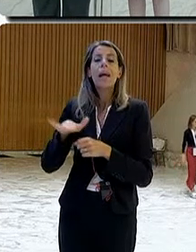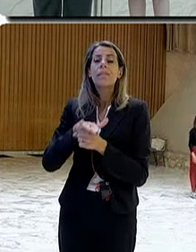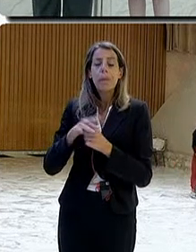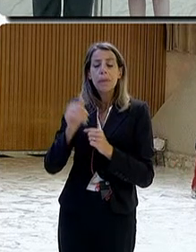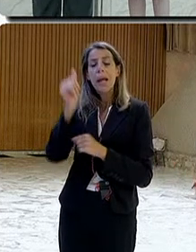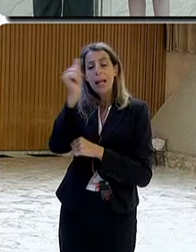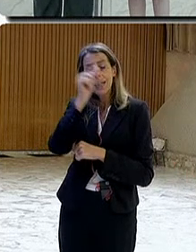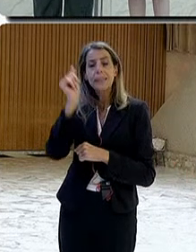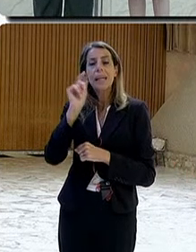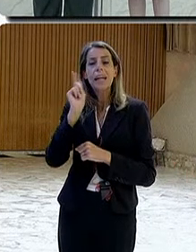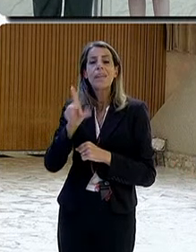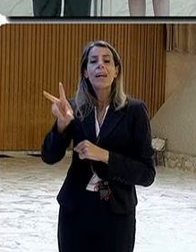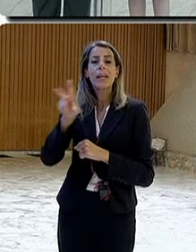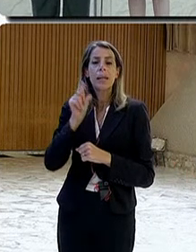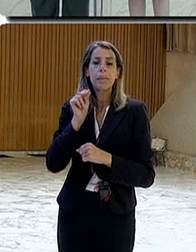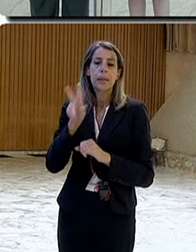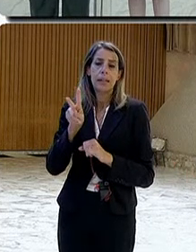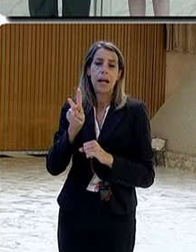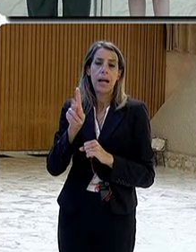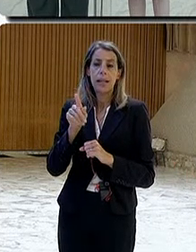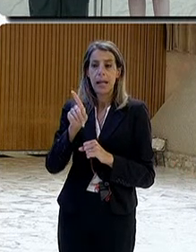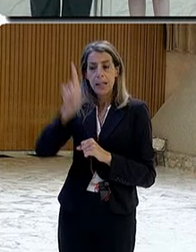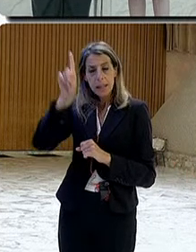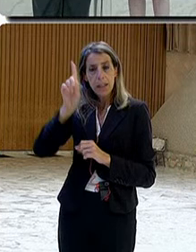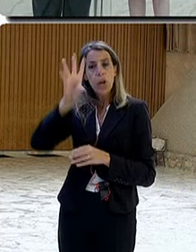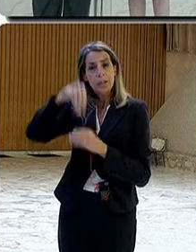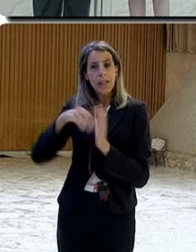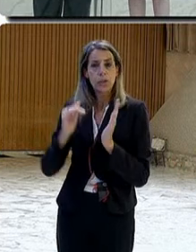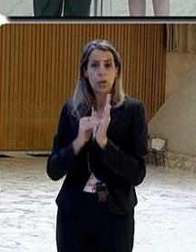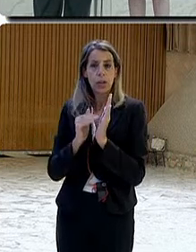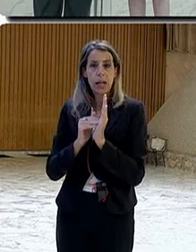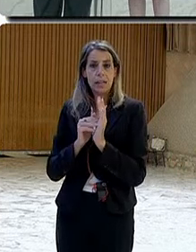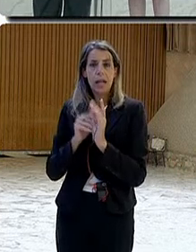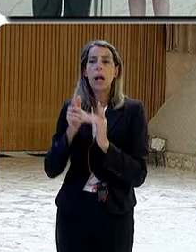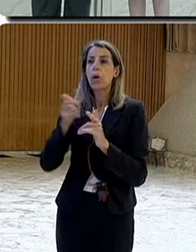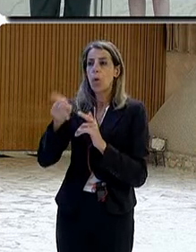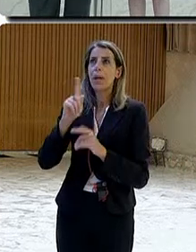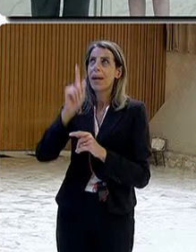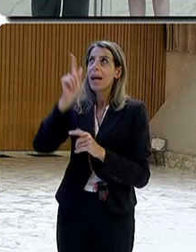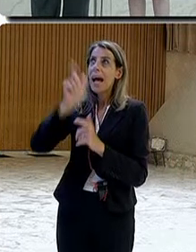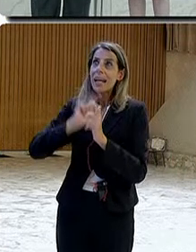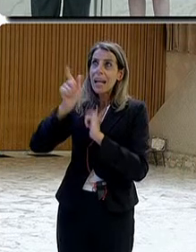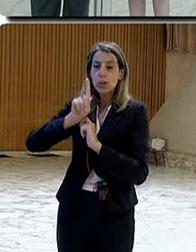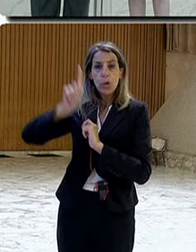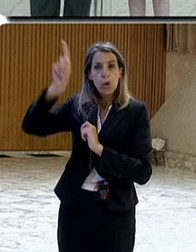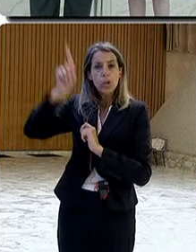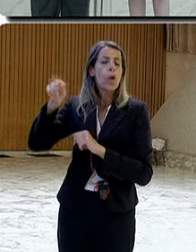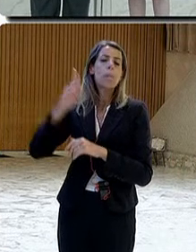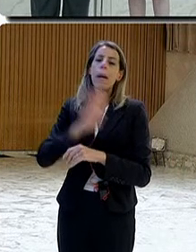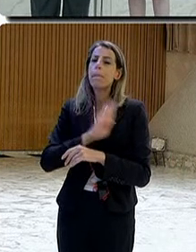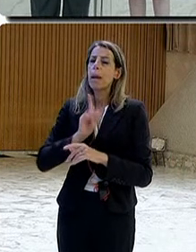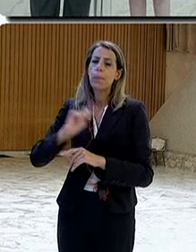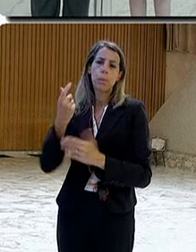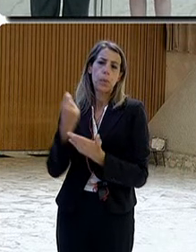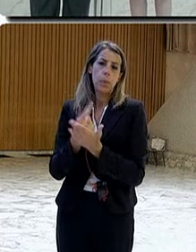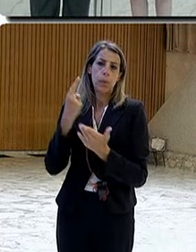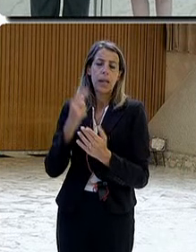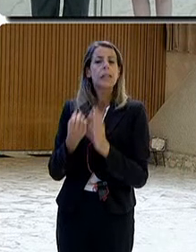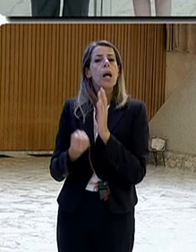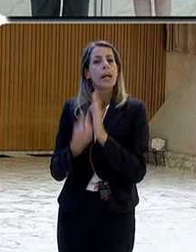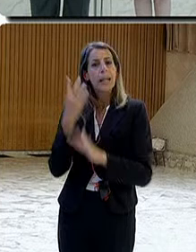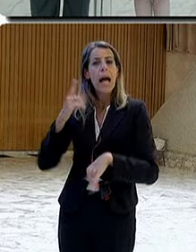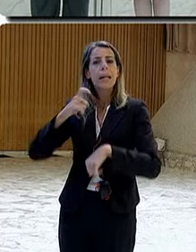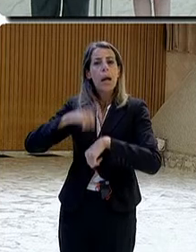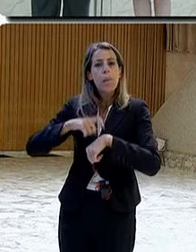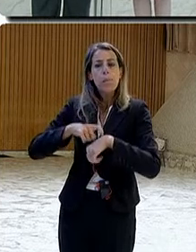as the most important member of our family. By creating regular times throughout the day for families to pray together and reflect